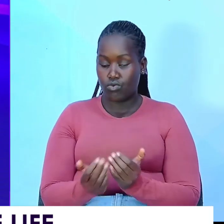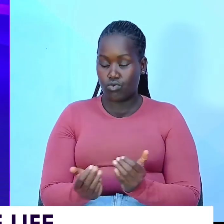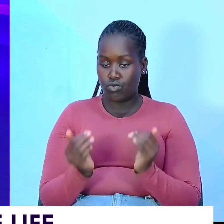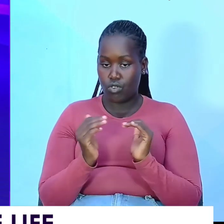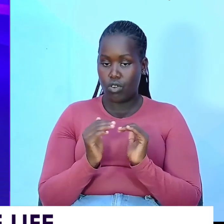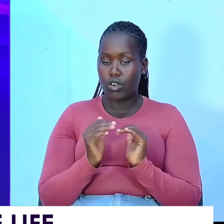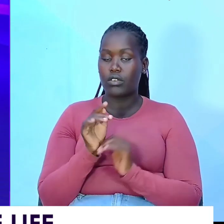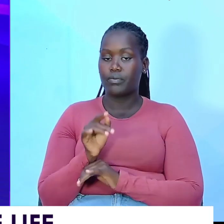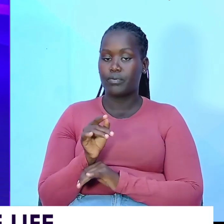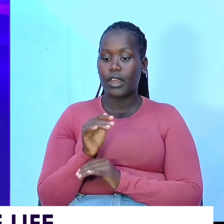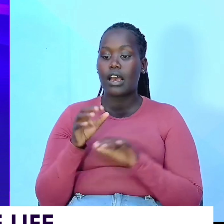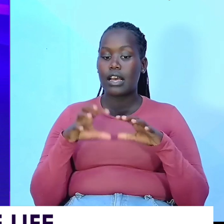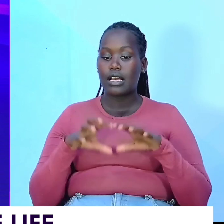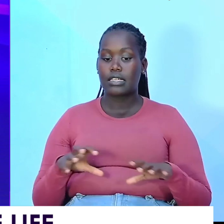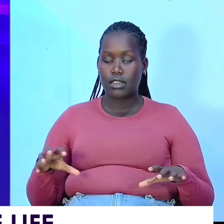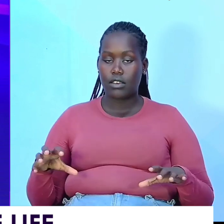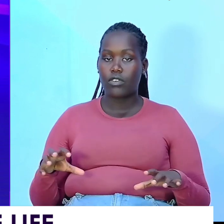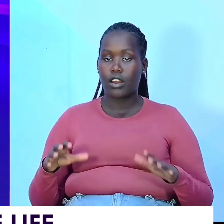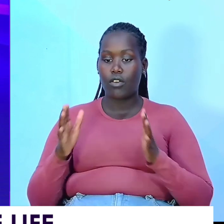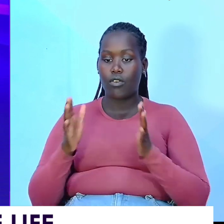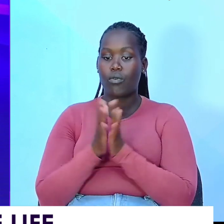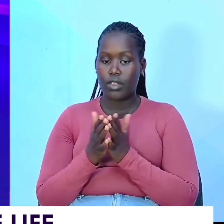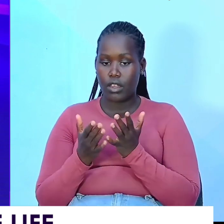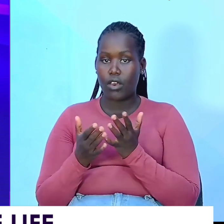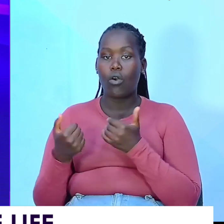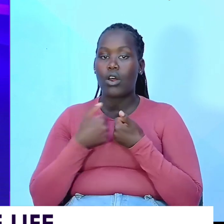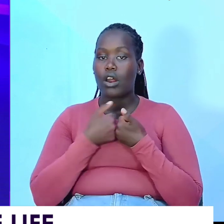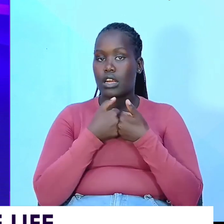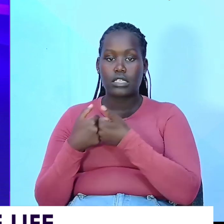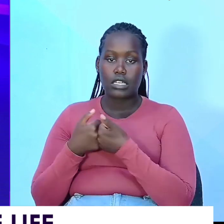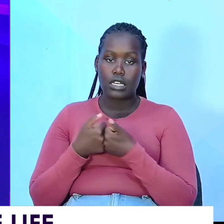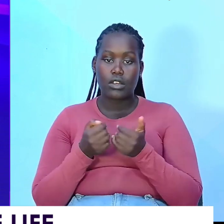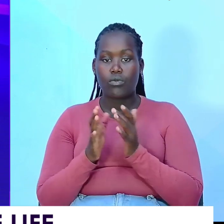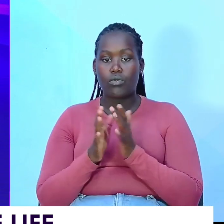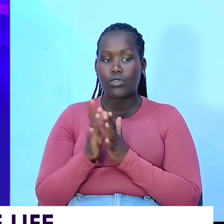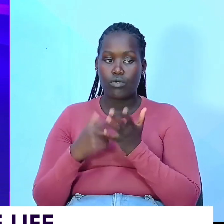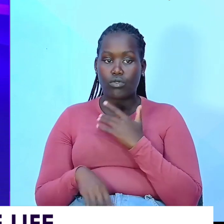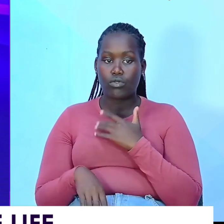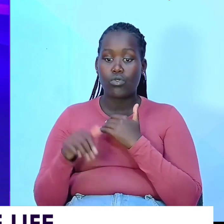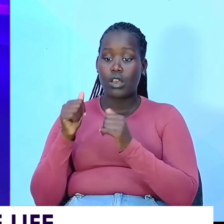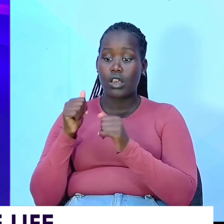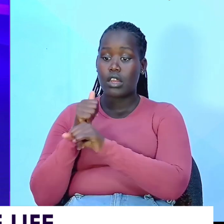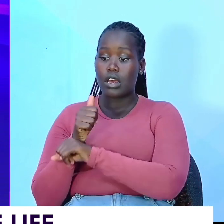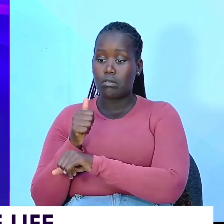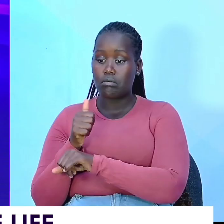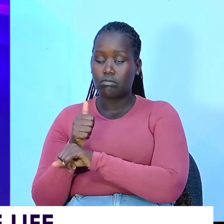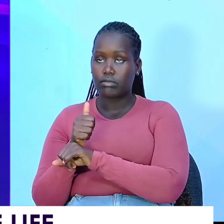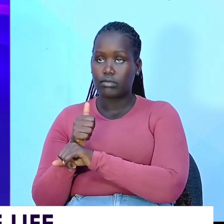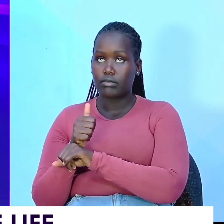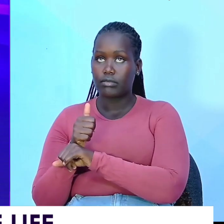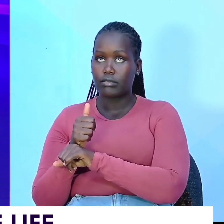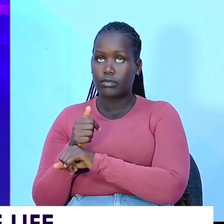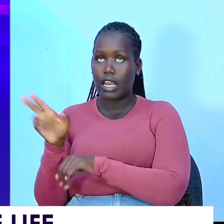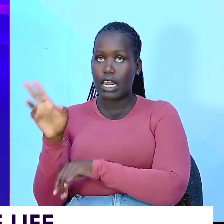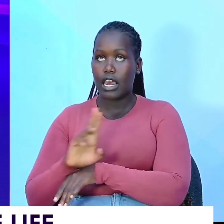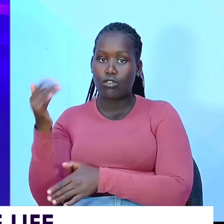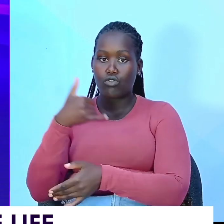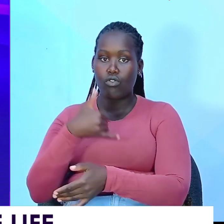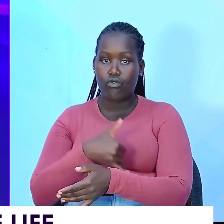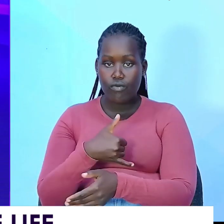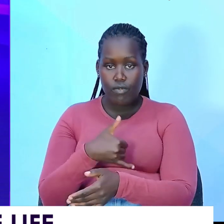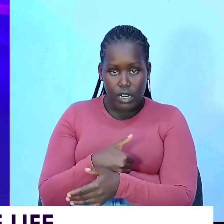that are suffering with or are struggling with abuse of substances started doing it